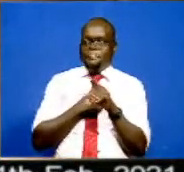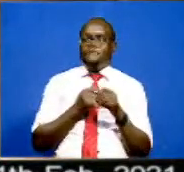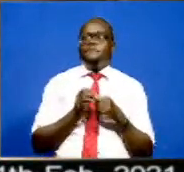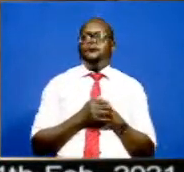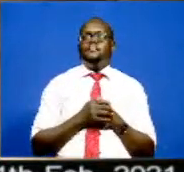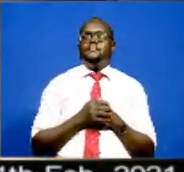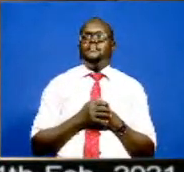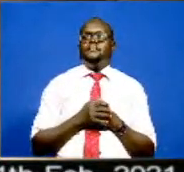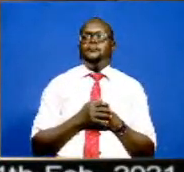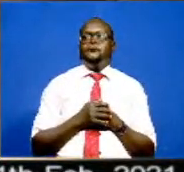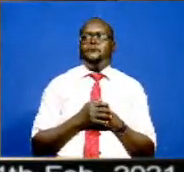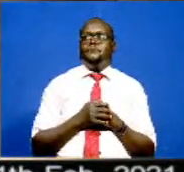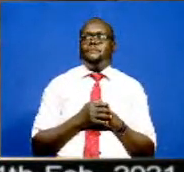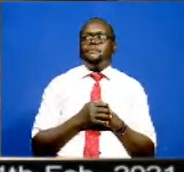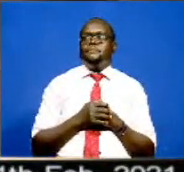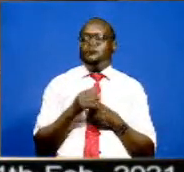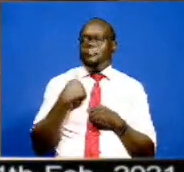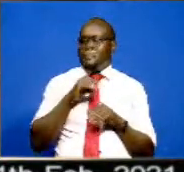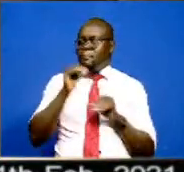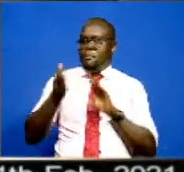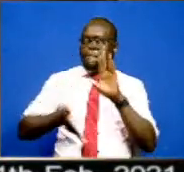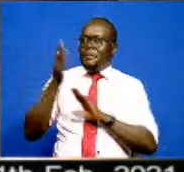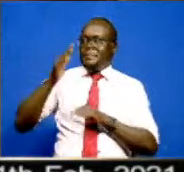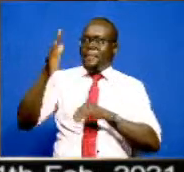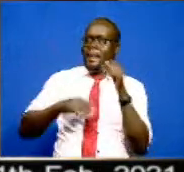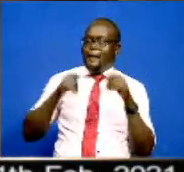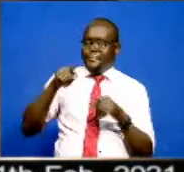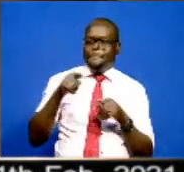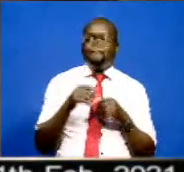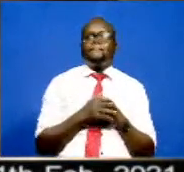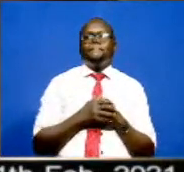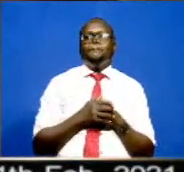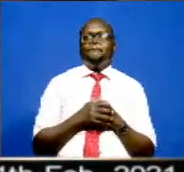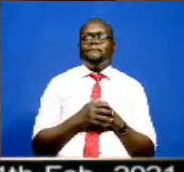I think I moved faster than that.